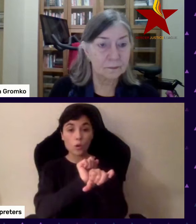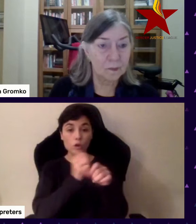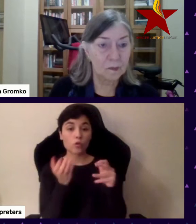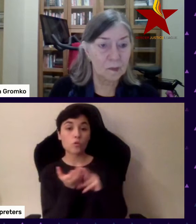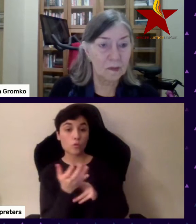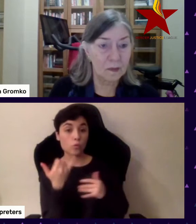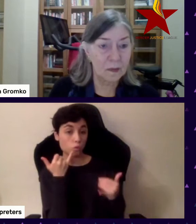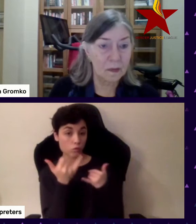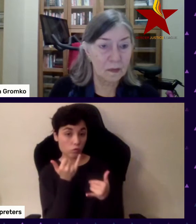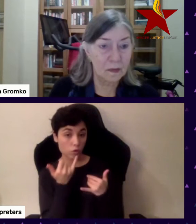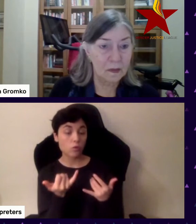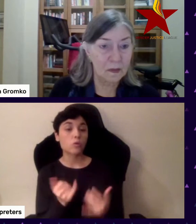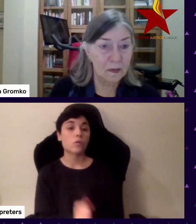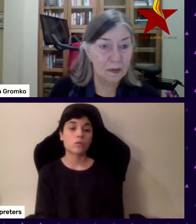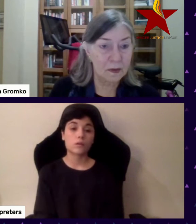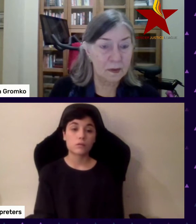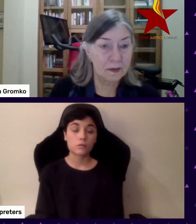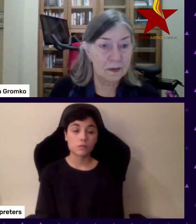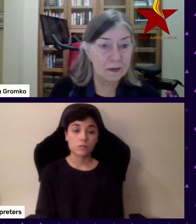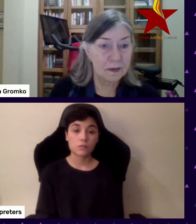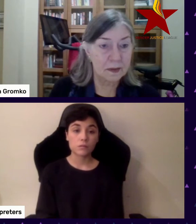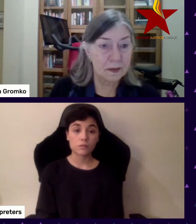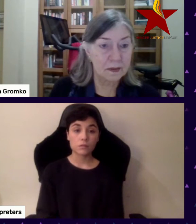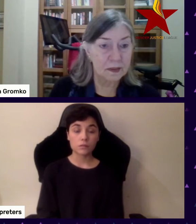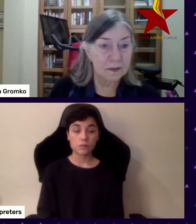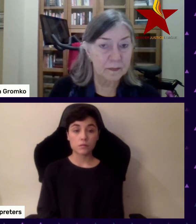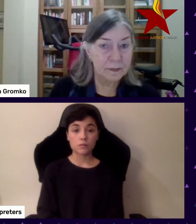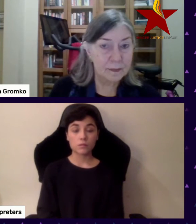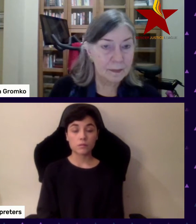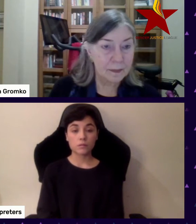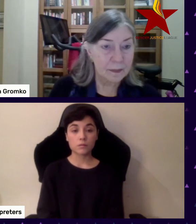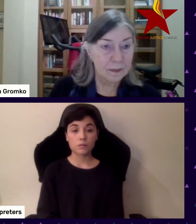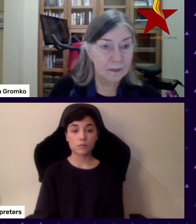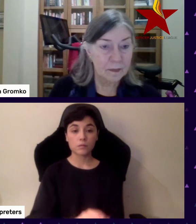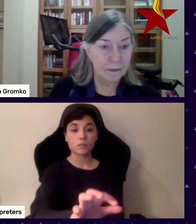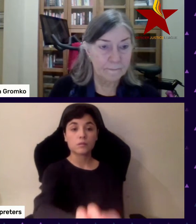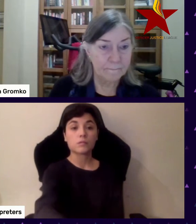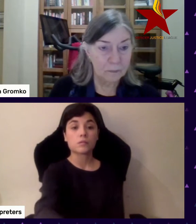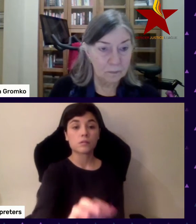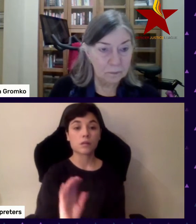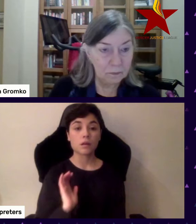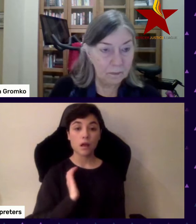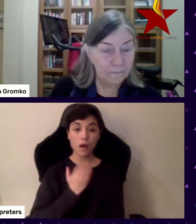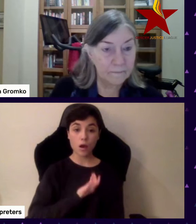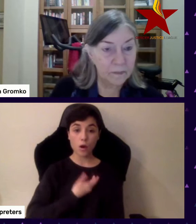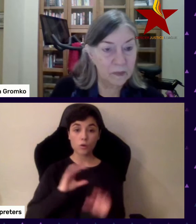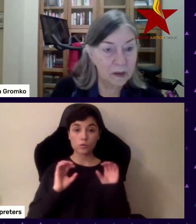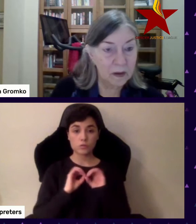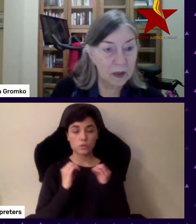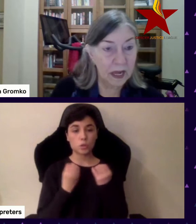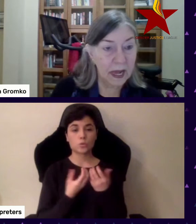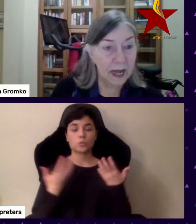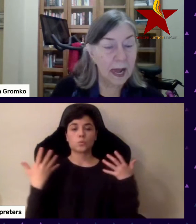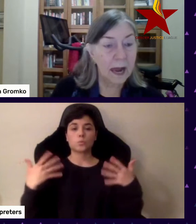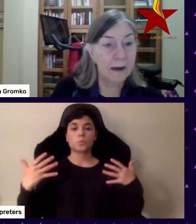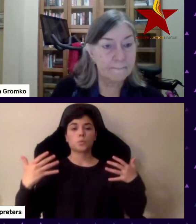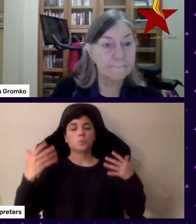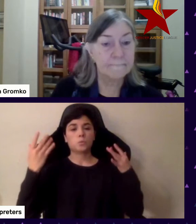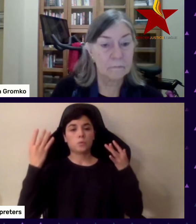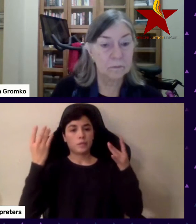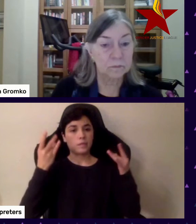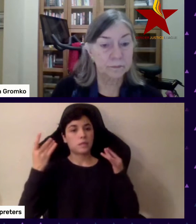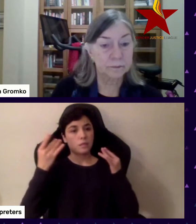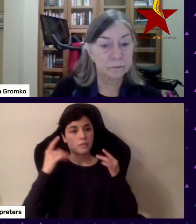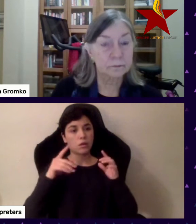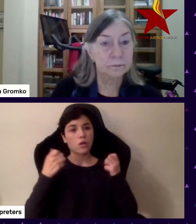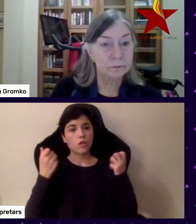But again, our organization is so thoughtful about making sure that our family members are safe as well. If there's anybody with risk